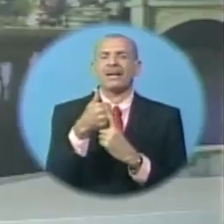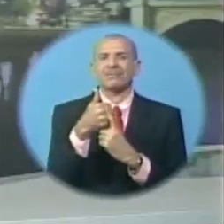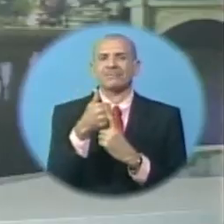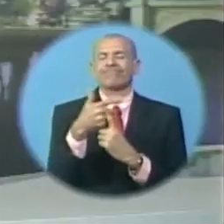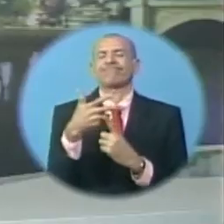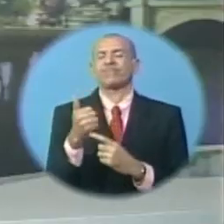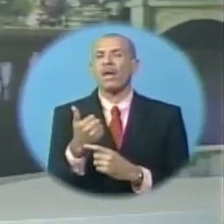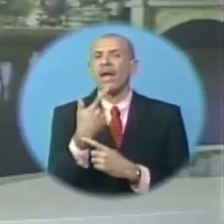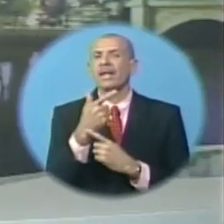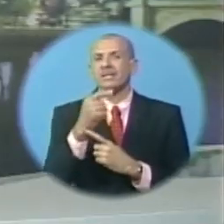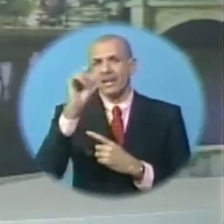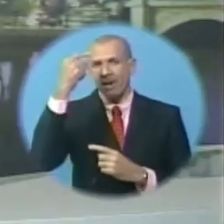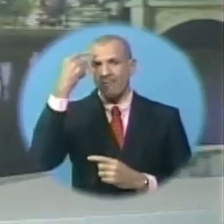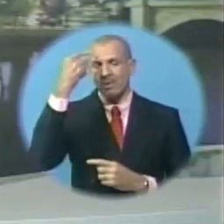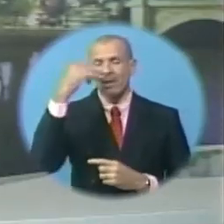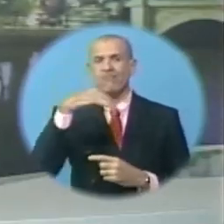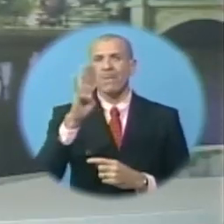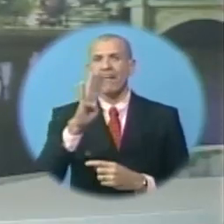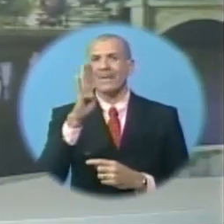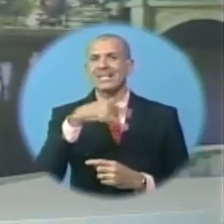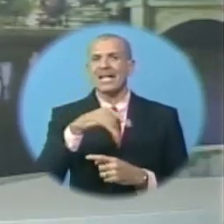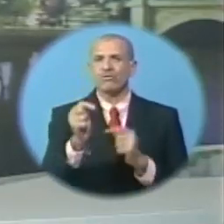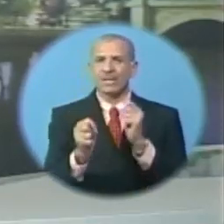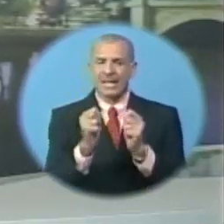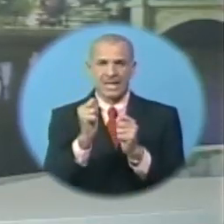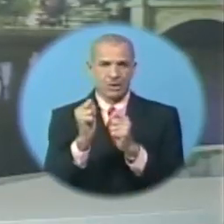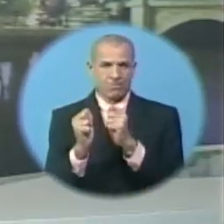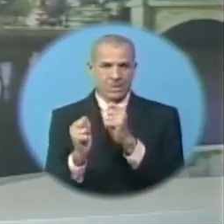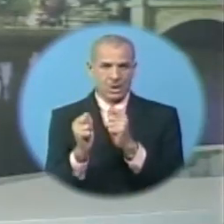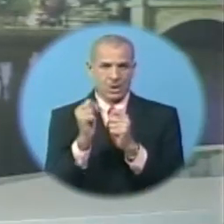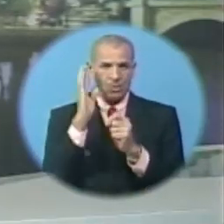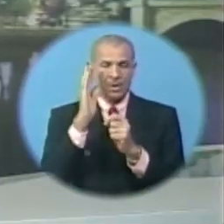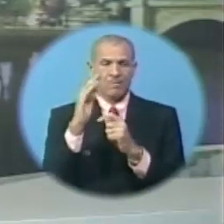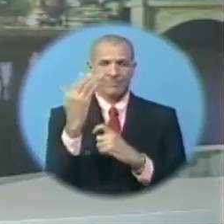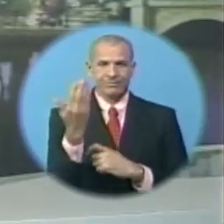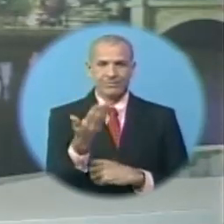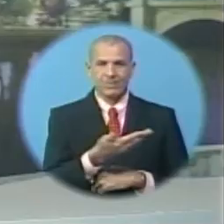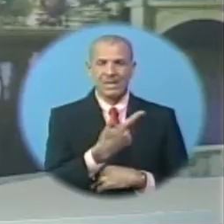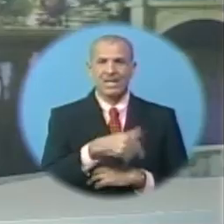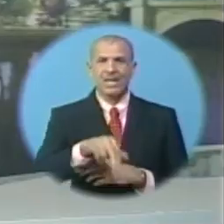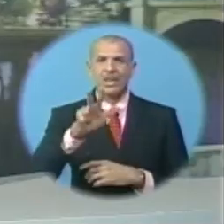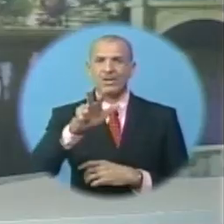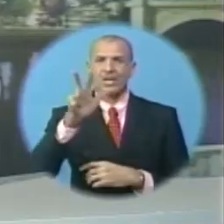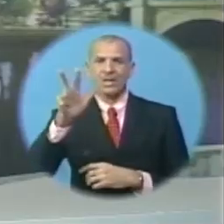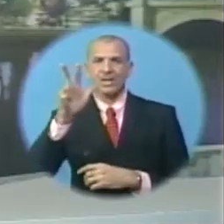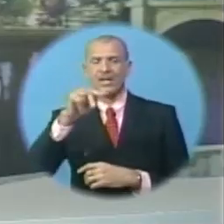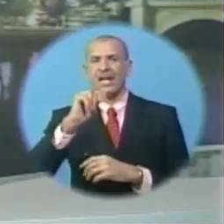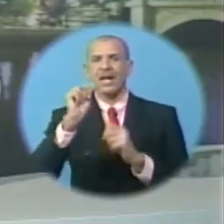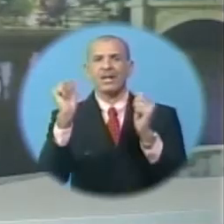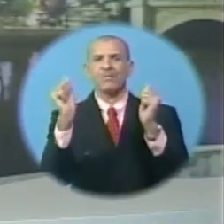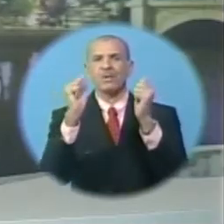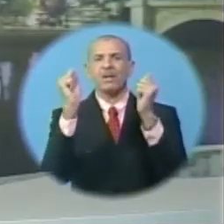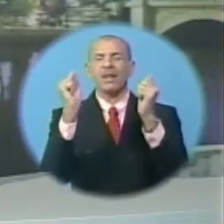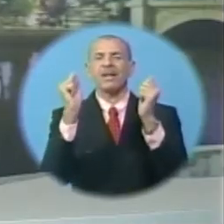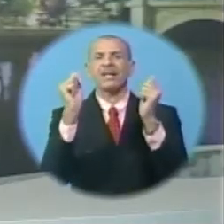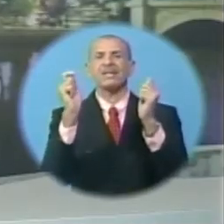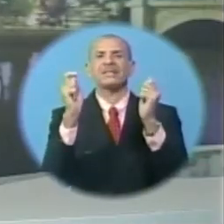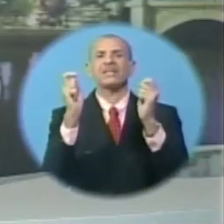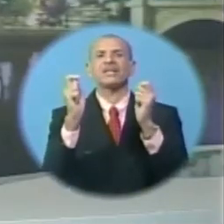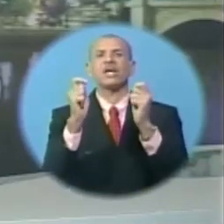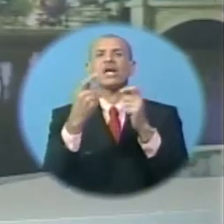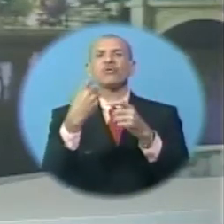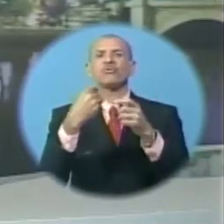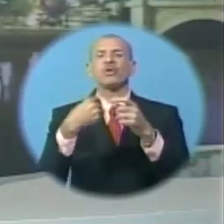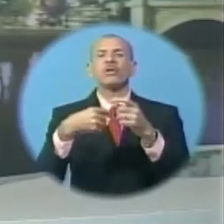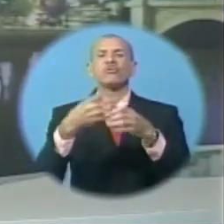That's because the governments of Barbados and Trinidad and Tobago will be hosting the 33rd annual exercise Tradewind. It